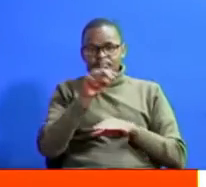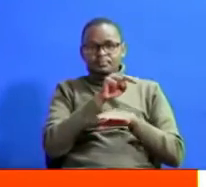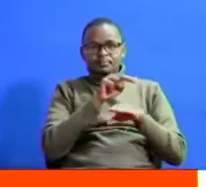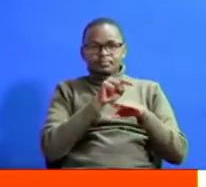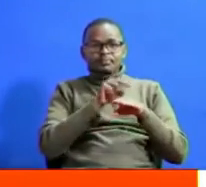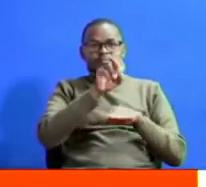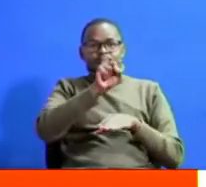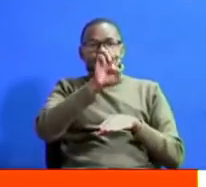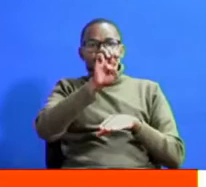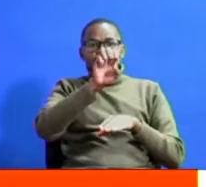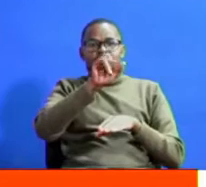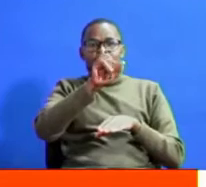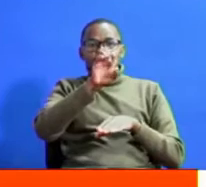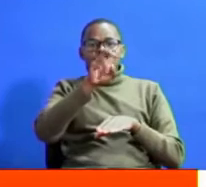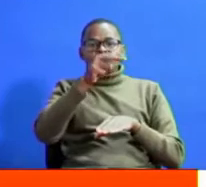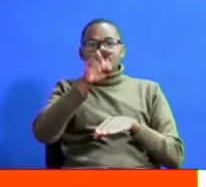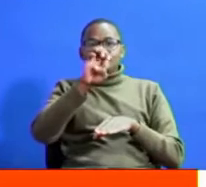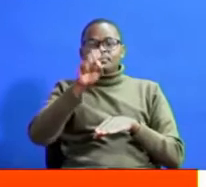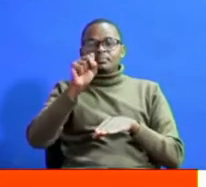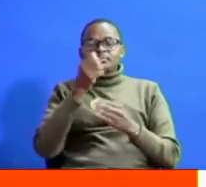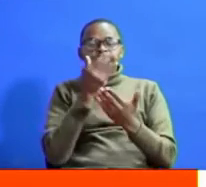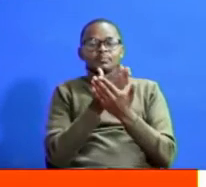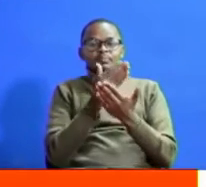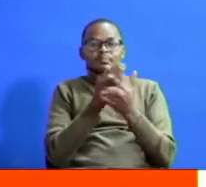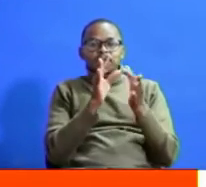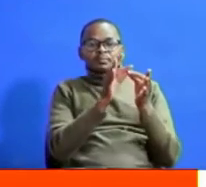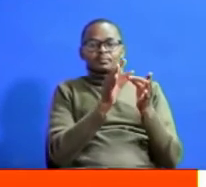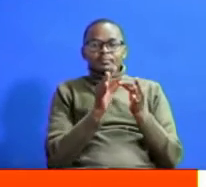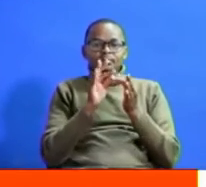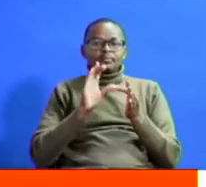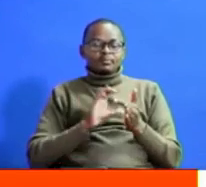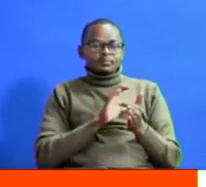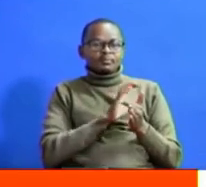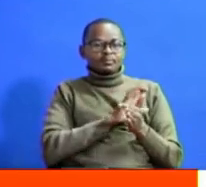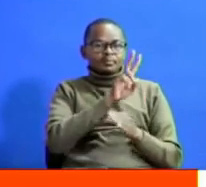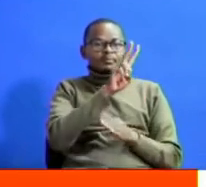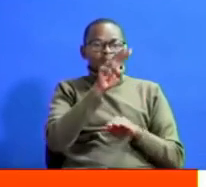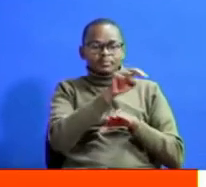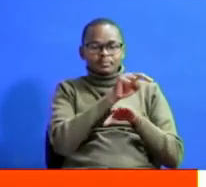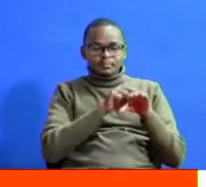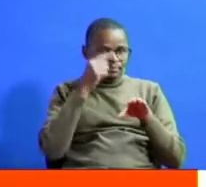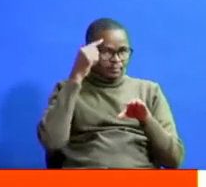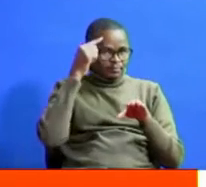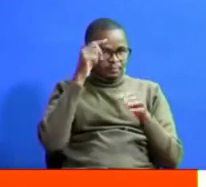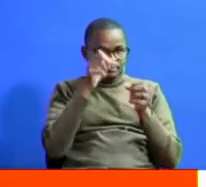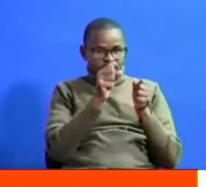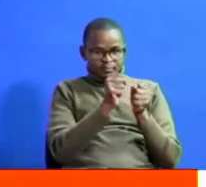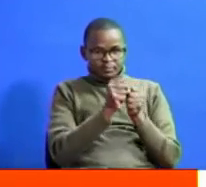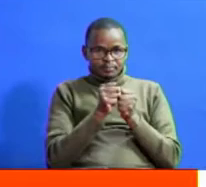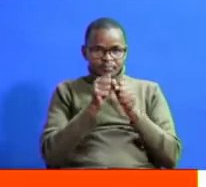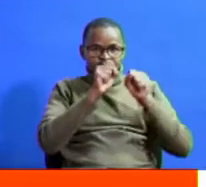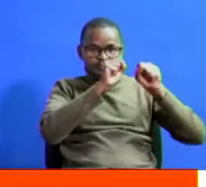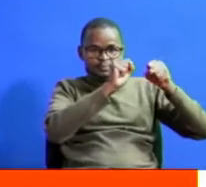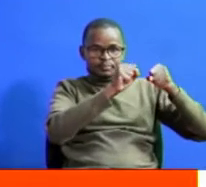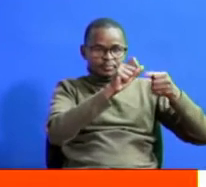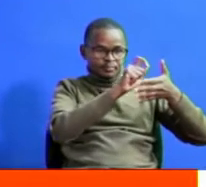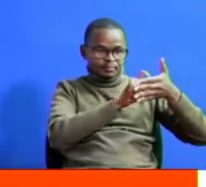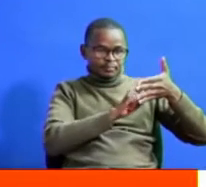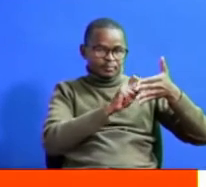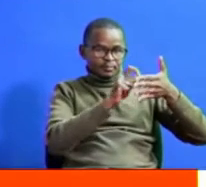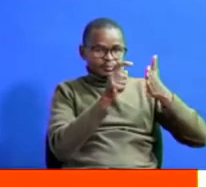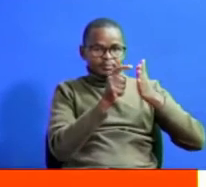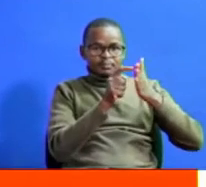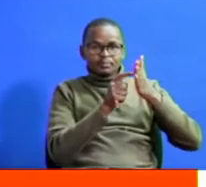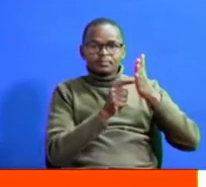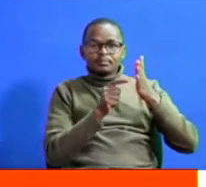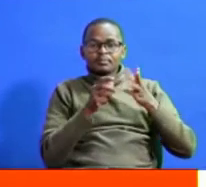Seychelles. President Kenyatta commended the Joint Cooperation Committee of the two nations for putting together the agreements that were signed, which outlined the